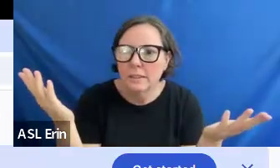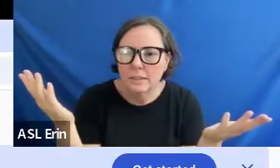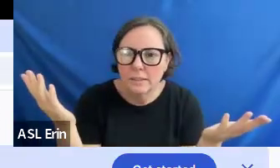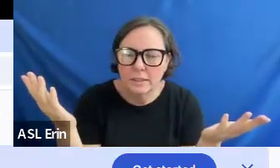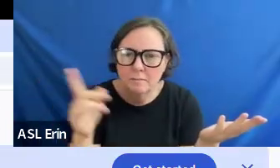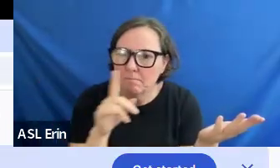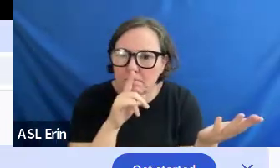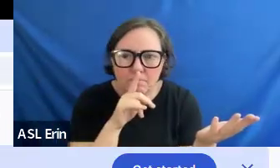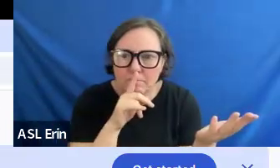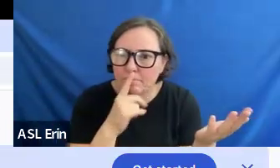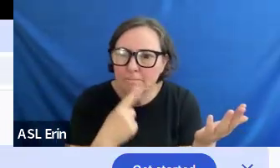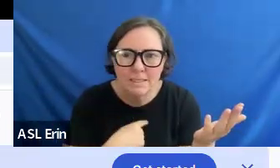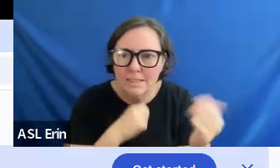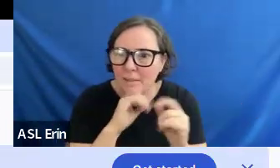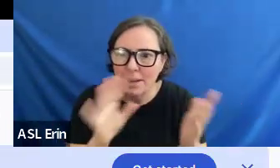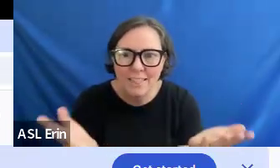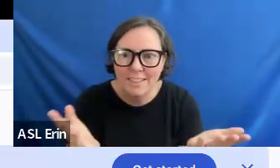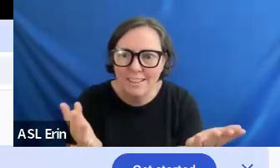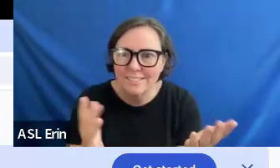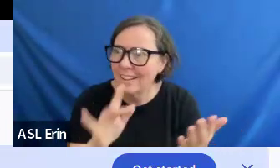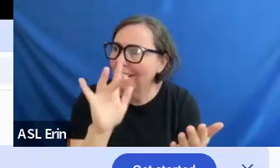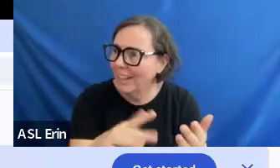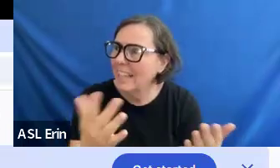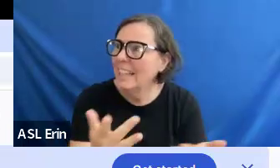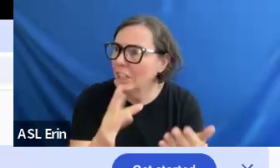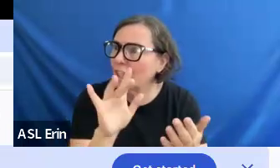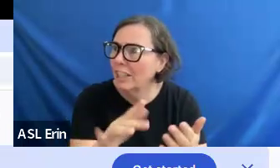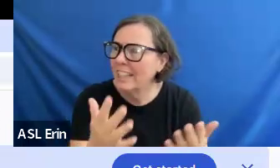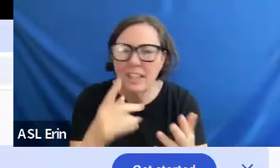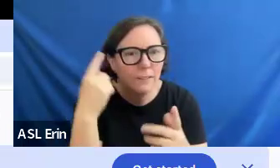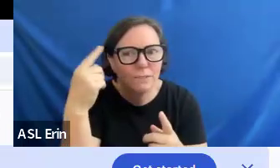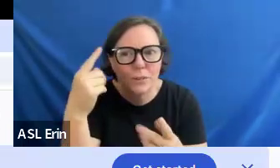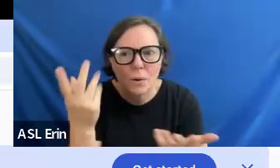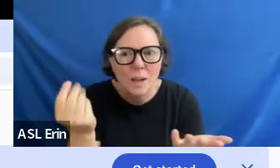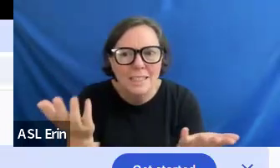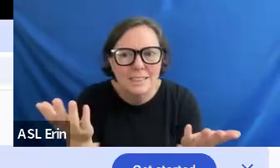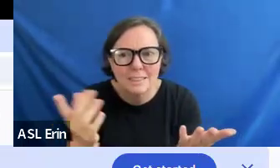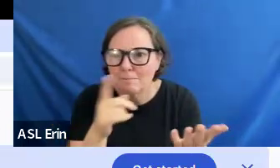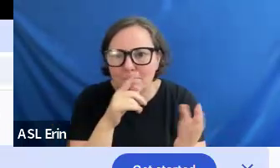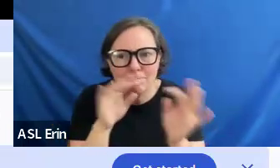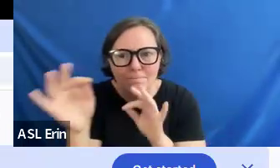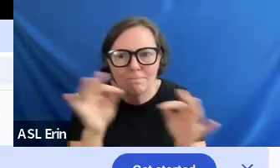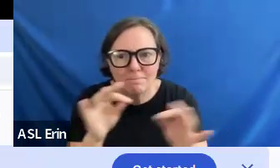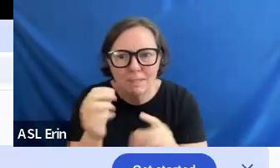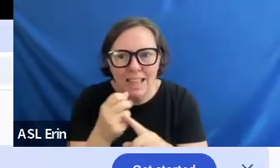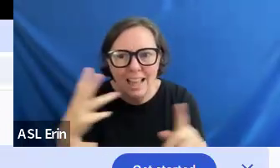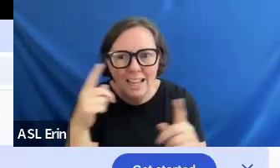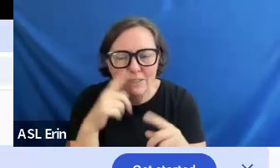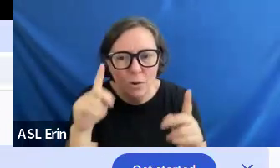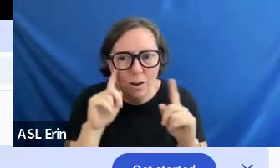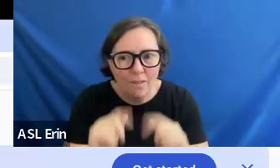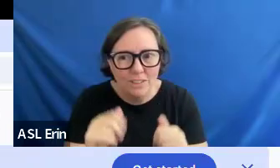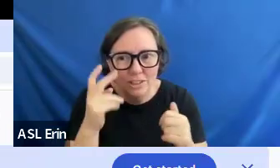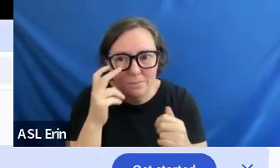Does it tell you where you're going? Is it going to tell you, does it tell you what's going to happen when you get there? Tells you